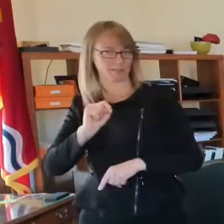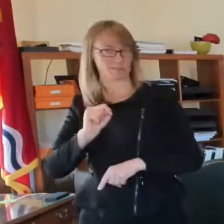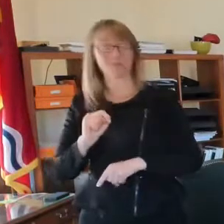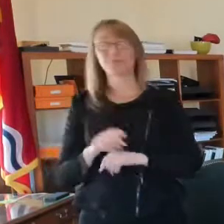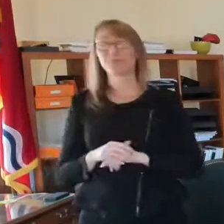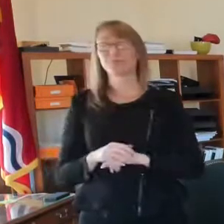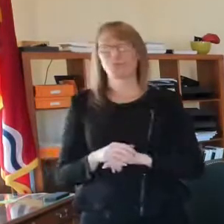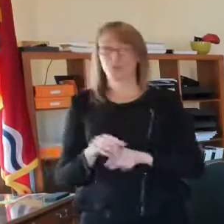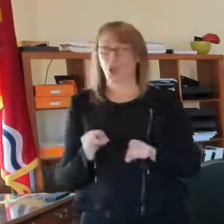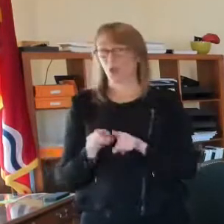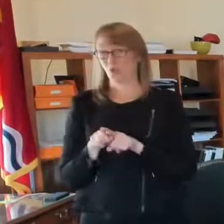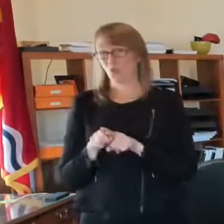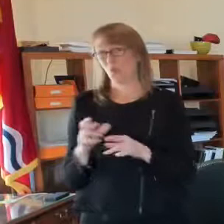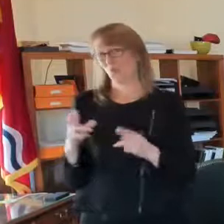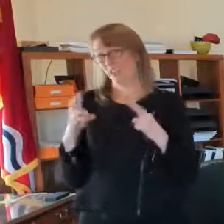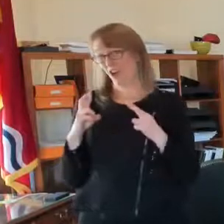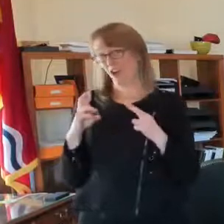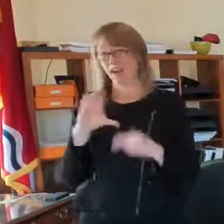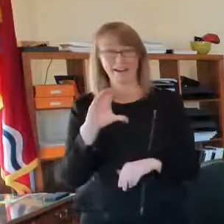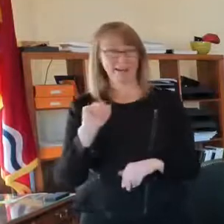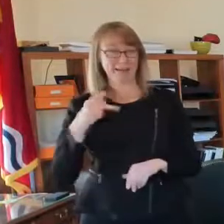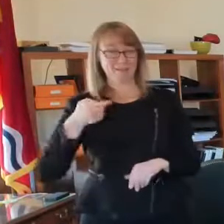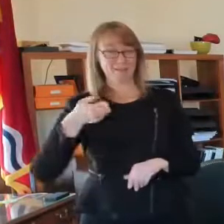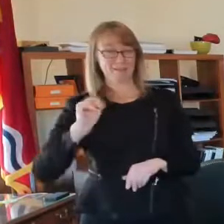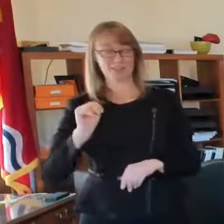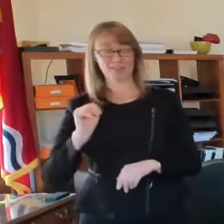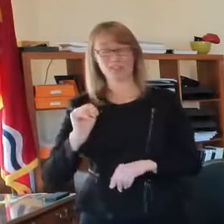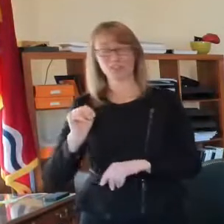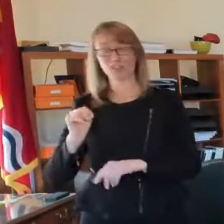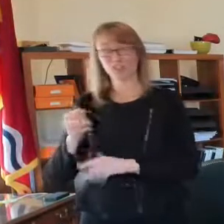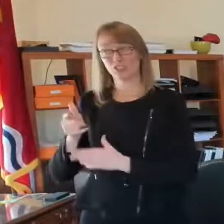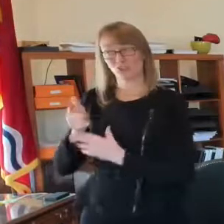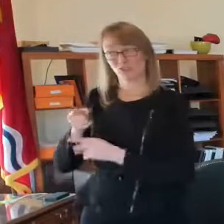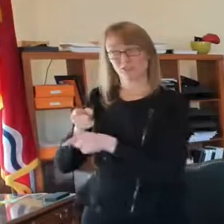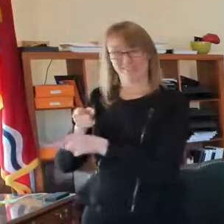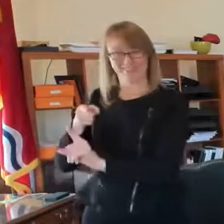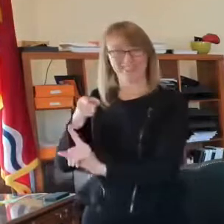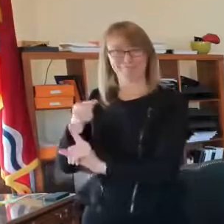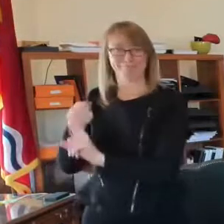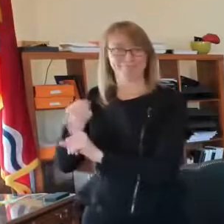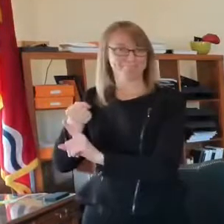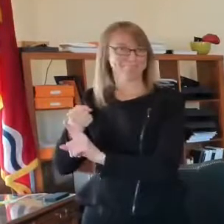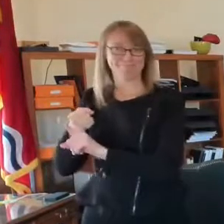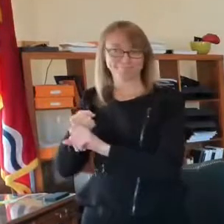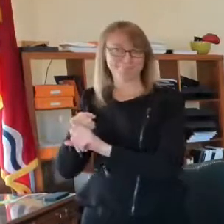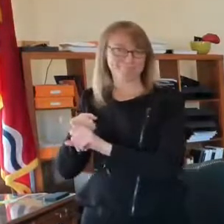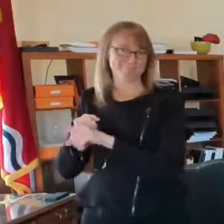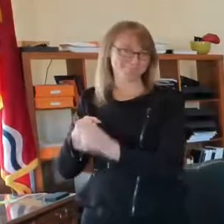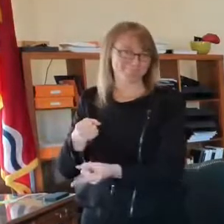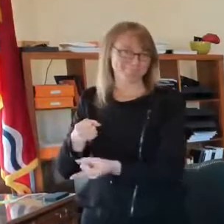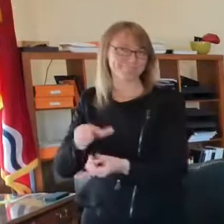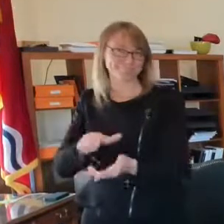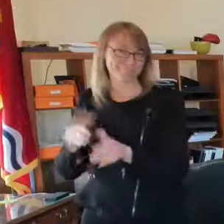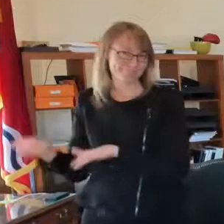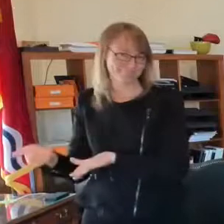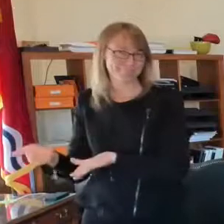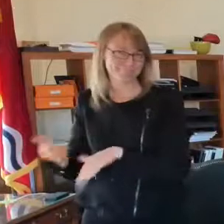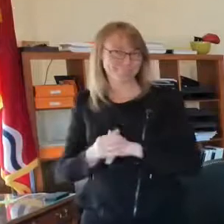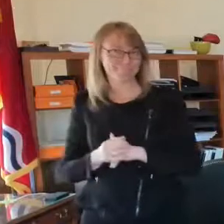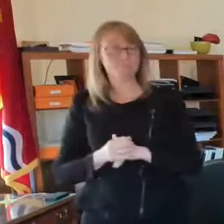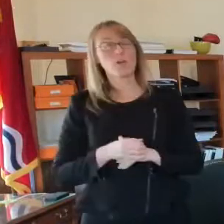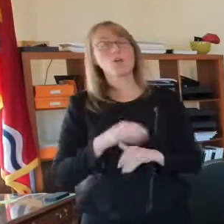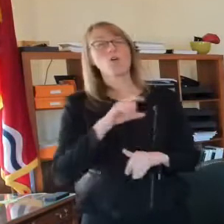captain who was shot and killed. One of those, so that was one death. One of the 10 officers, Officer Bohannon,